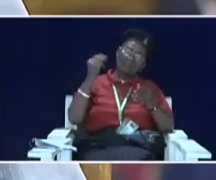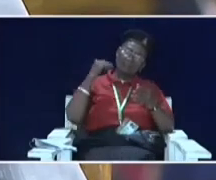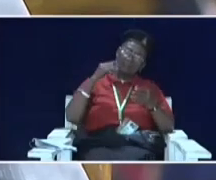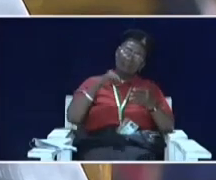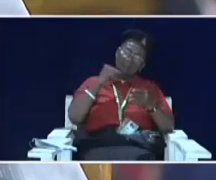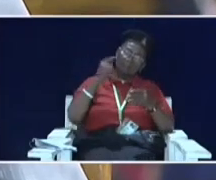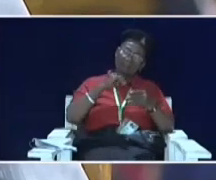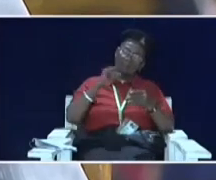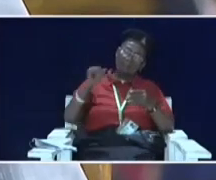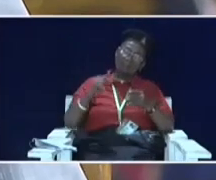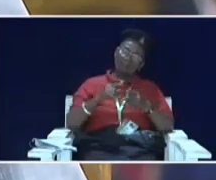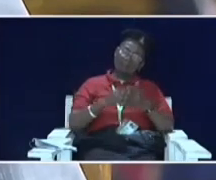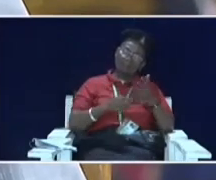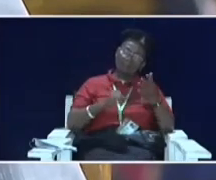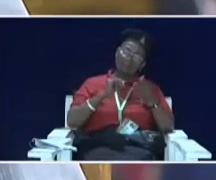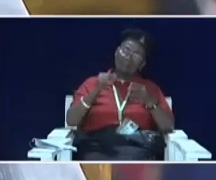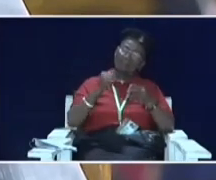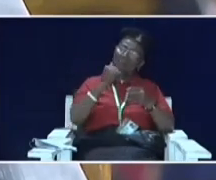I